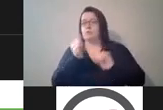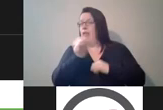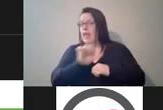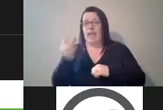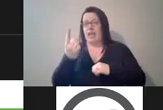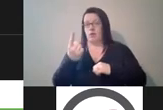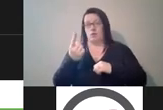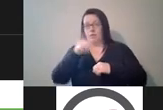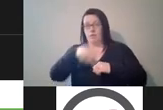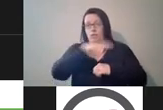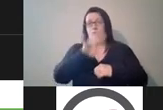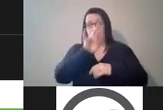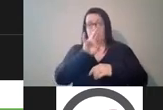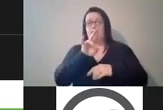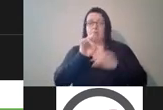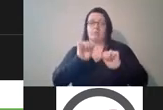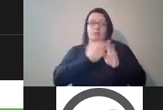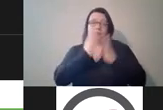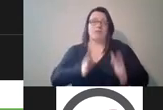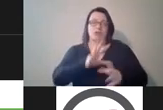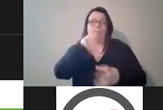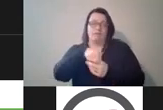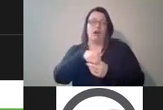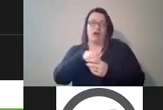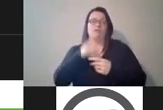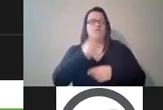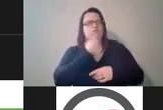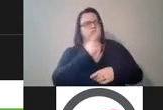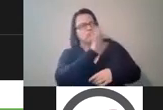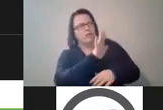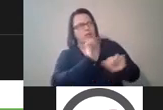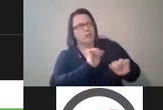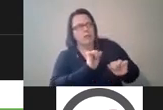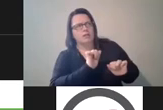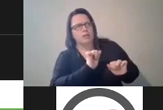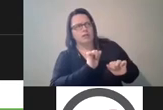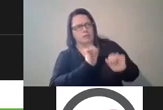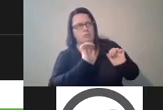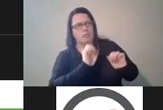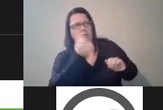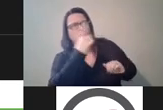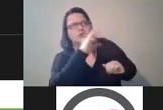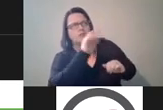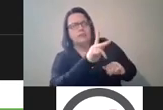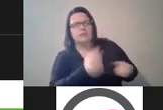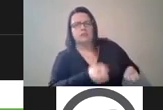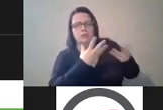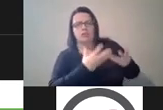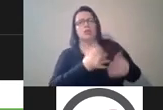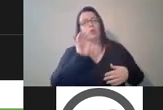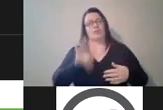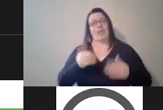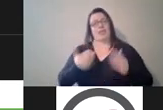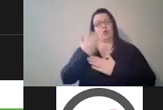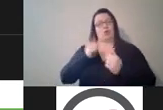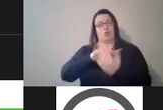role in determining a person's ability to understand and appreciate a particular risk. And this is definitely a new approach for assessing capacity